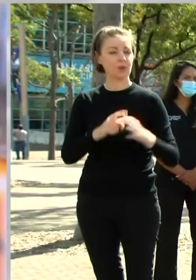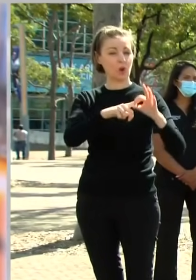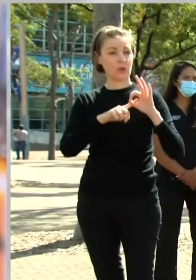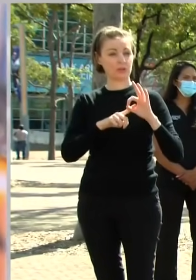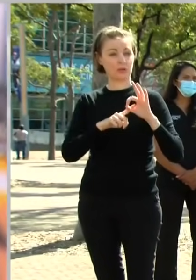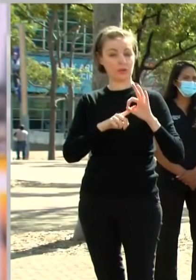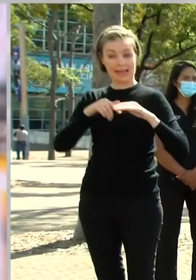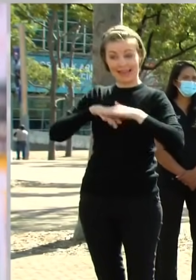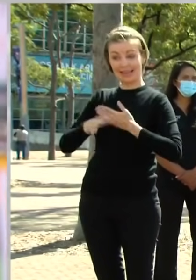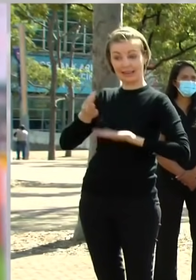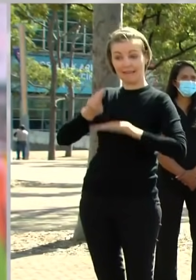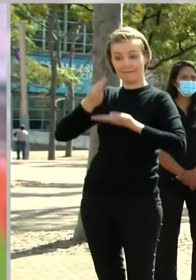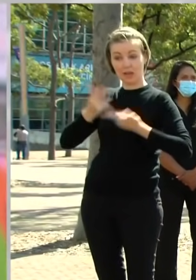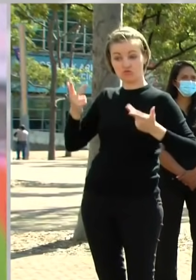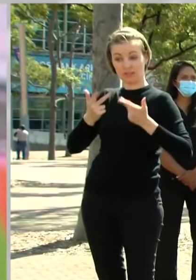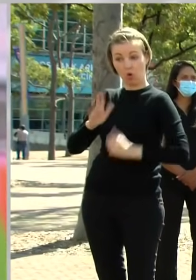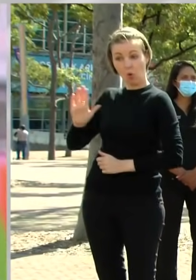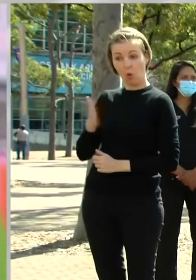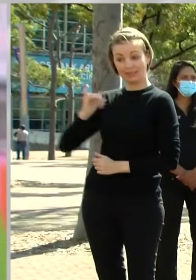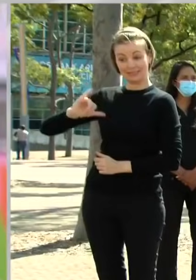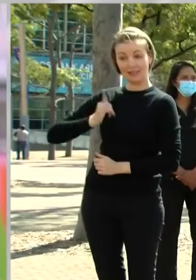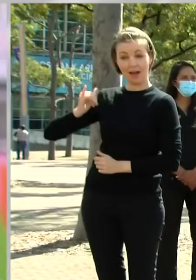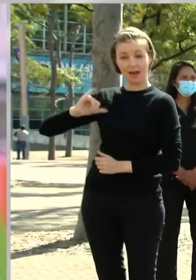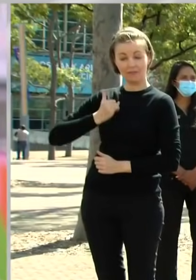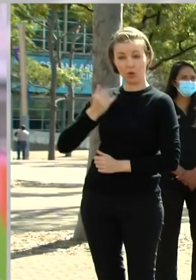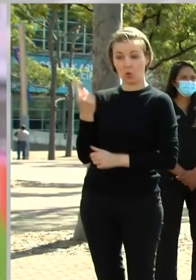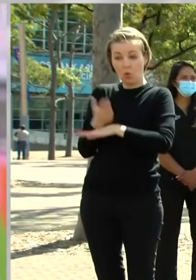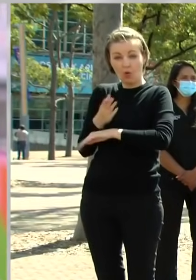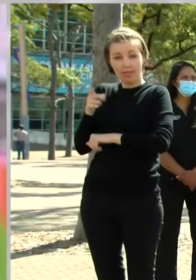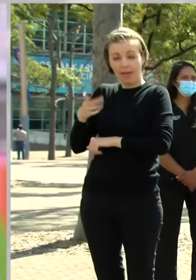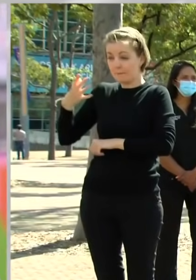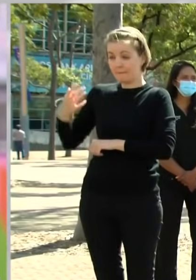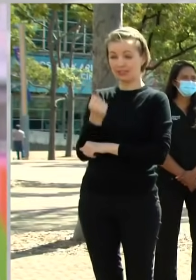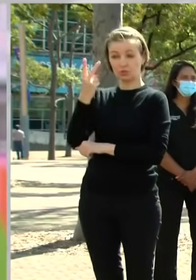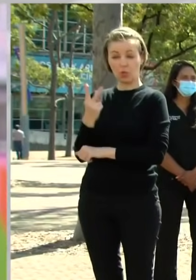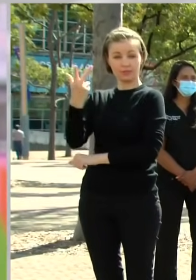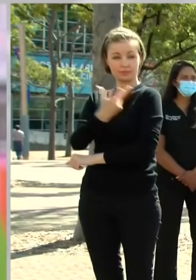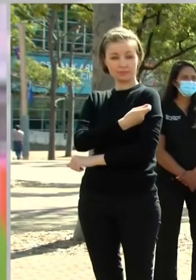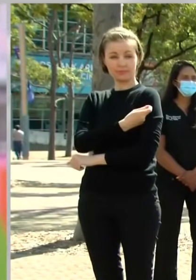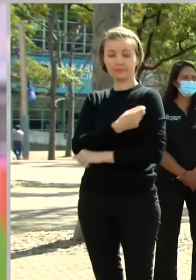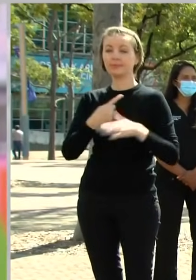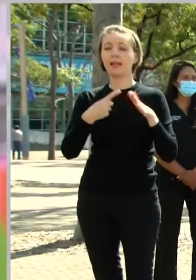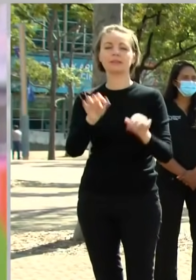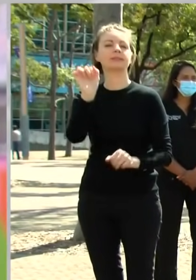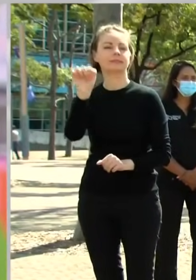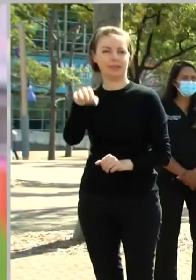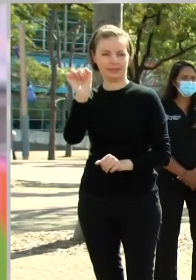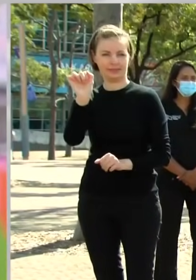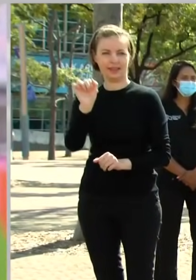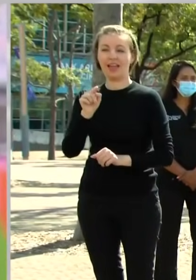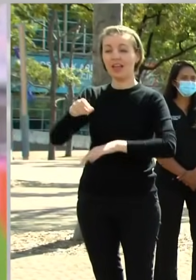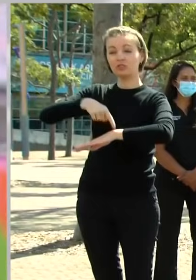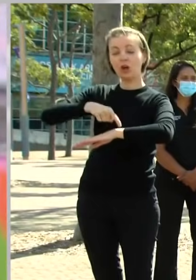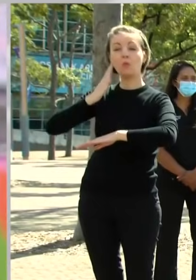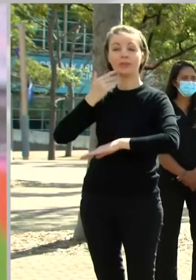Yes, we've already made that very clear that both staff at 70% double dose, all staff and all patrons will need to be fully